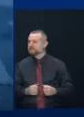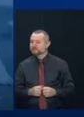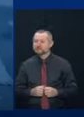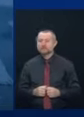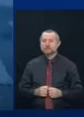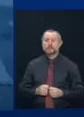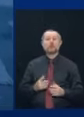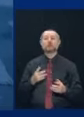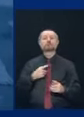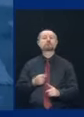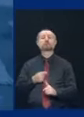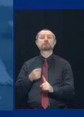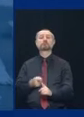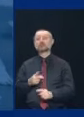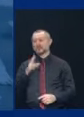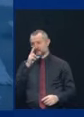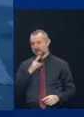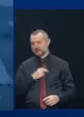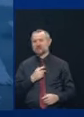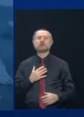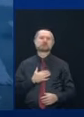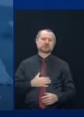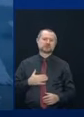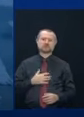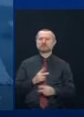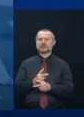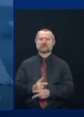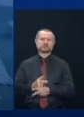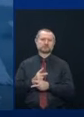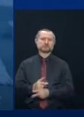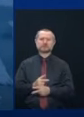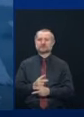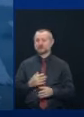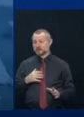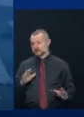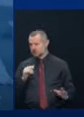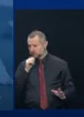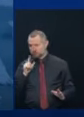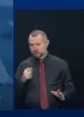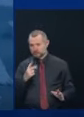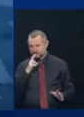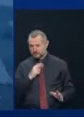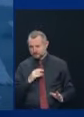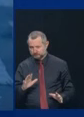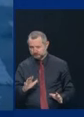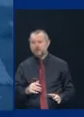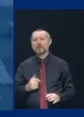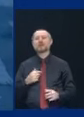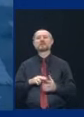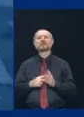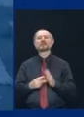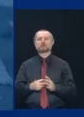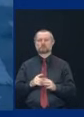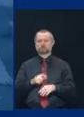Thanksgiving, we urge caution. Really, it shouldn't be about just Thanksgiving. Really, we're saying this holiday